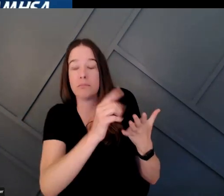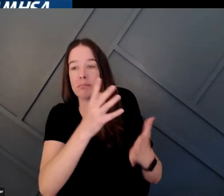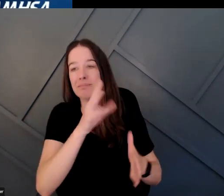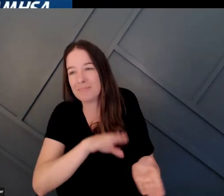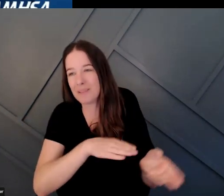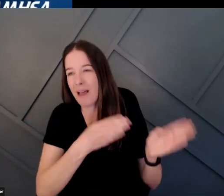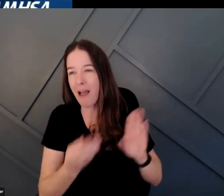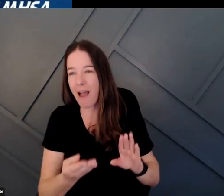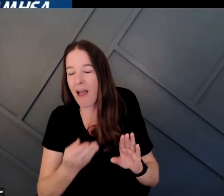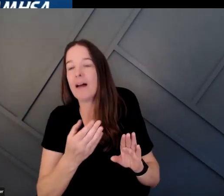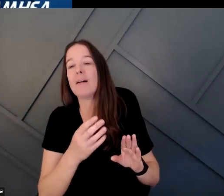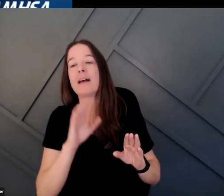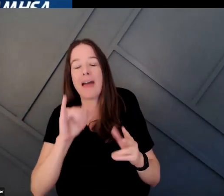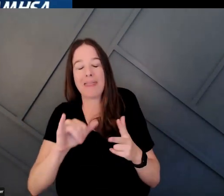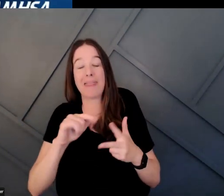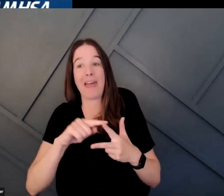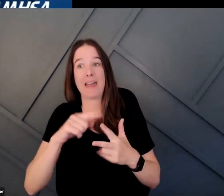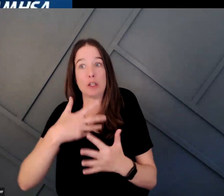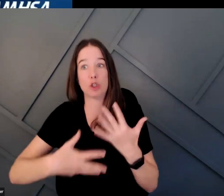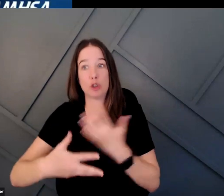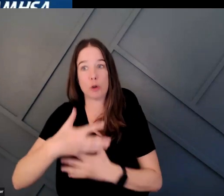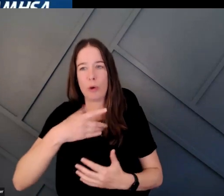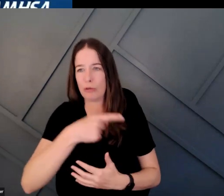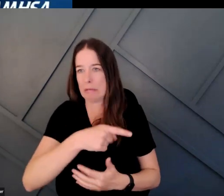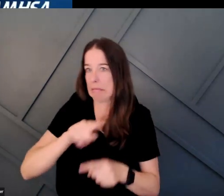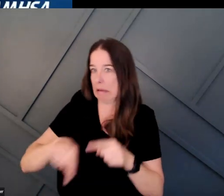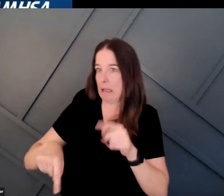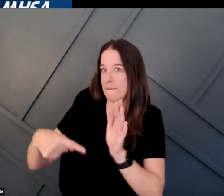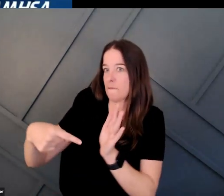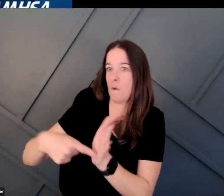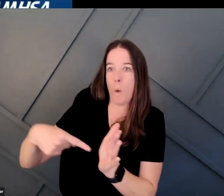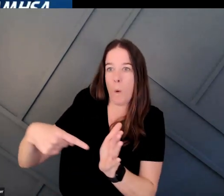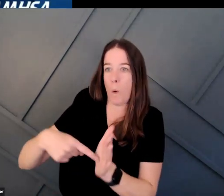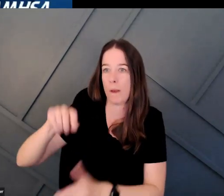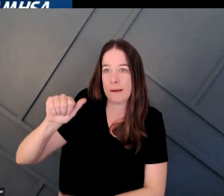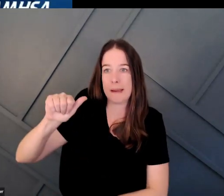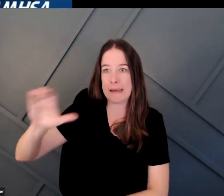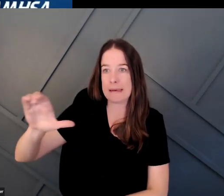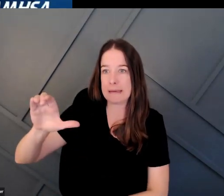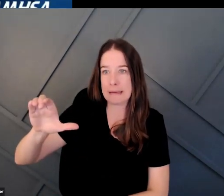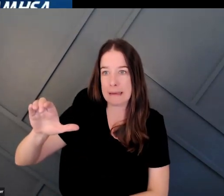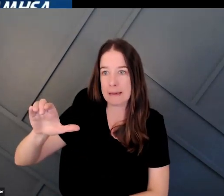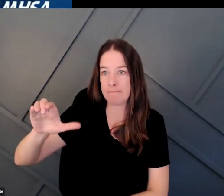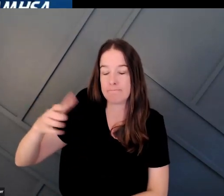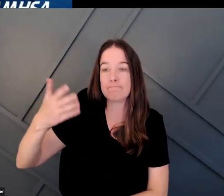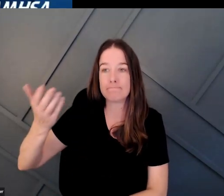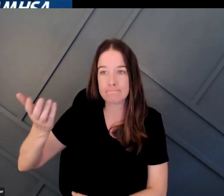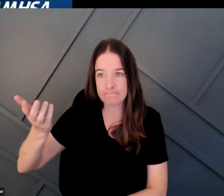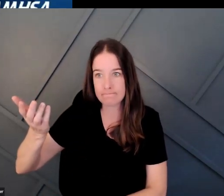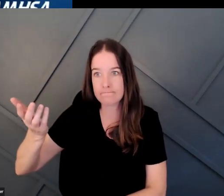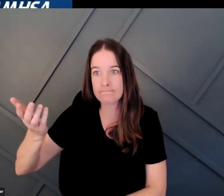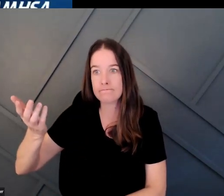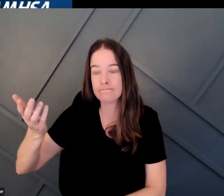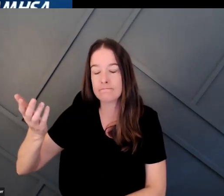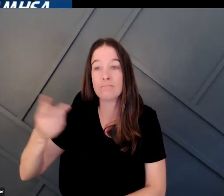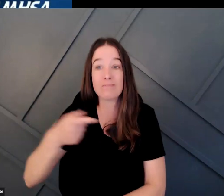for air conditioning, such as the resources that LIHEAP seeks to address. The cost of paying rent in neighborhoods where the